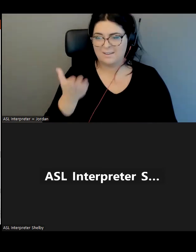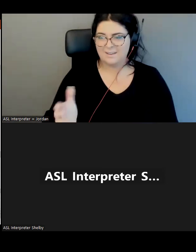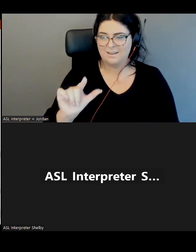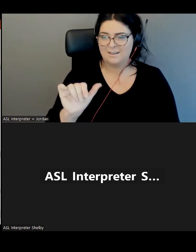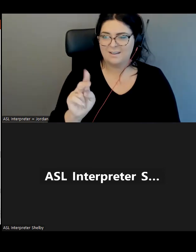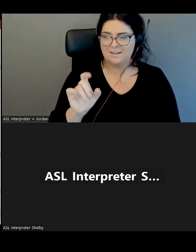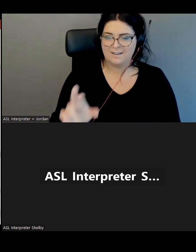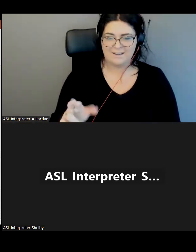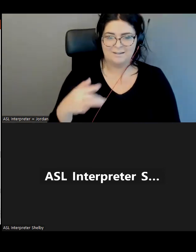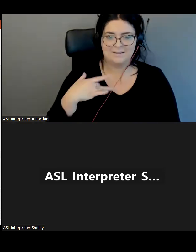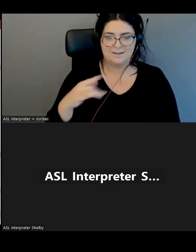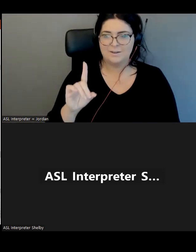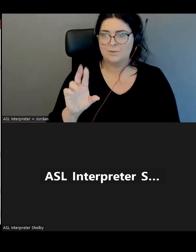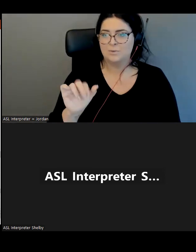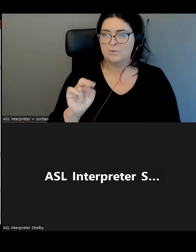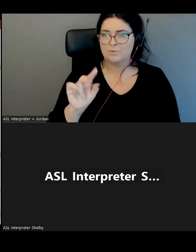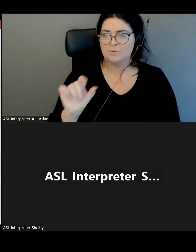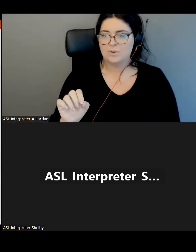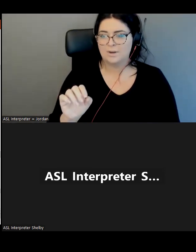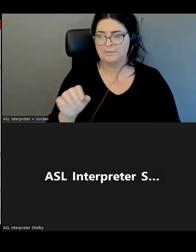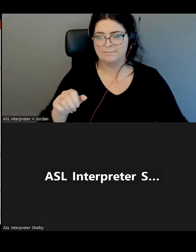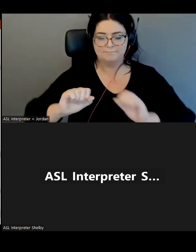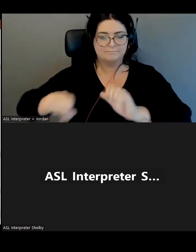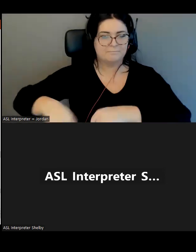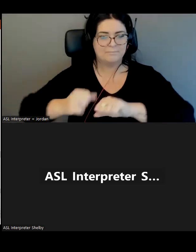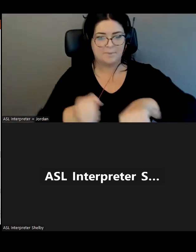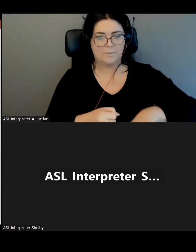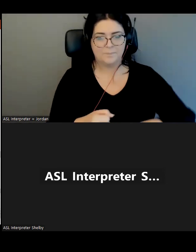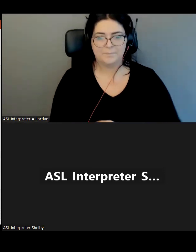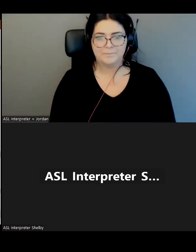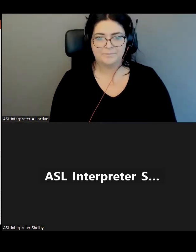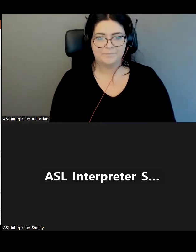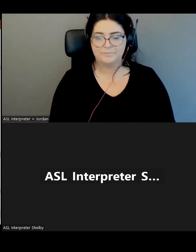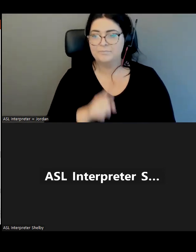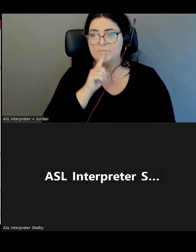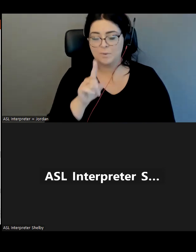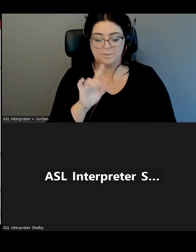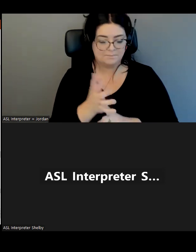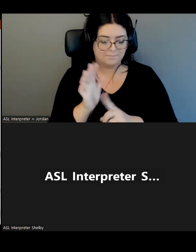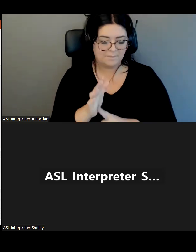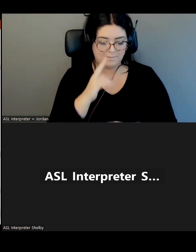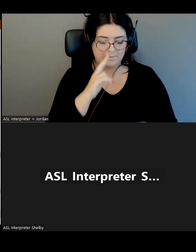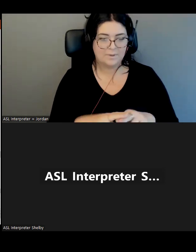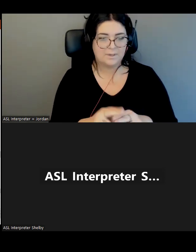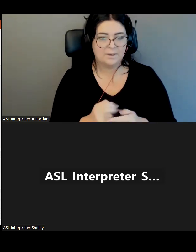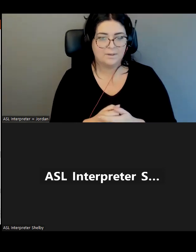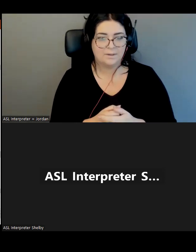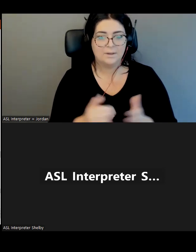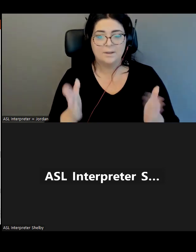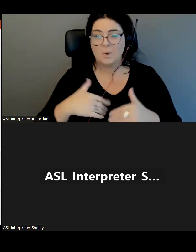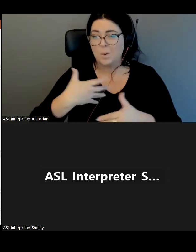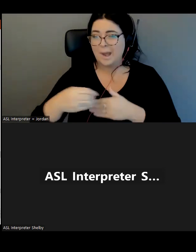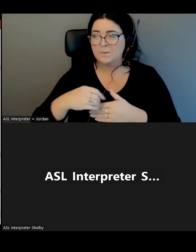actually, I dragon boat with them because I live in Glenwood. And that's been very empowering. Outdoor survival stuff and